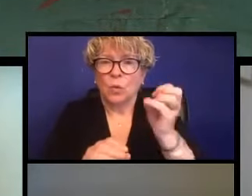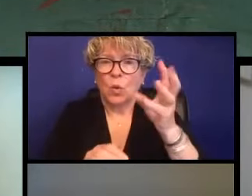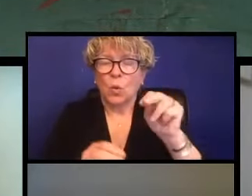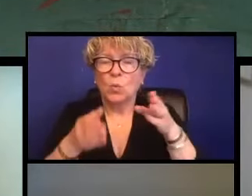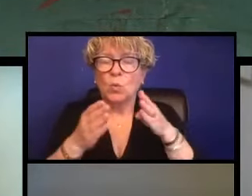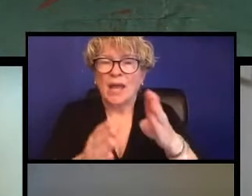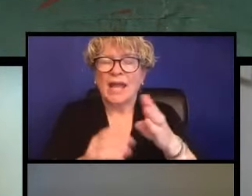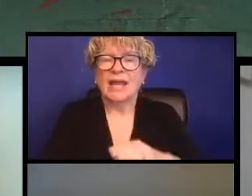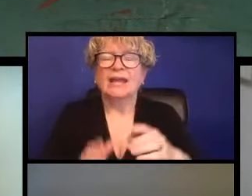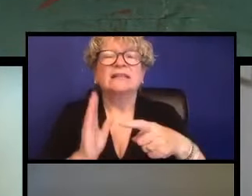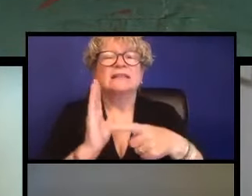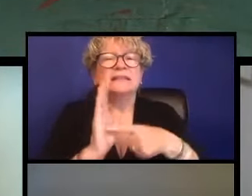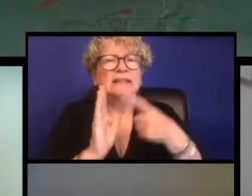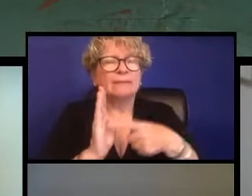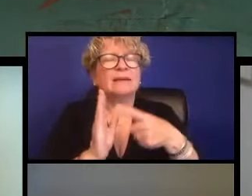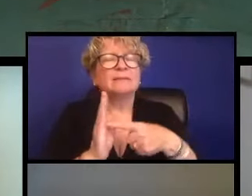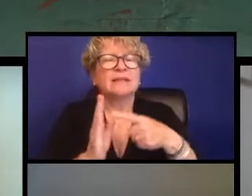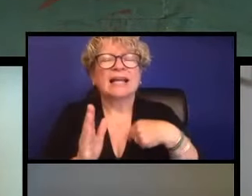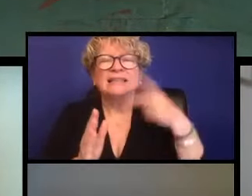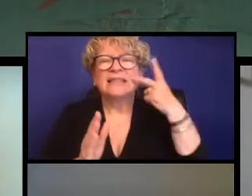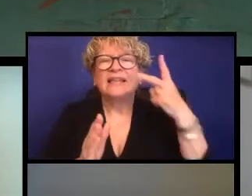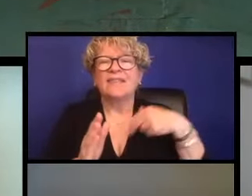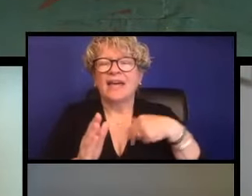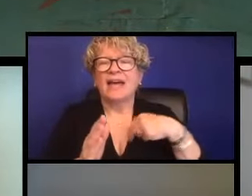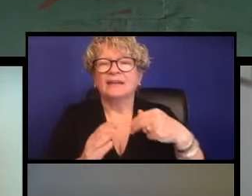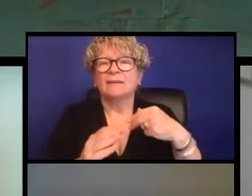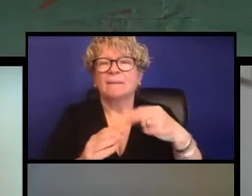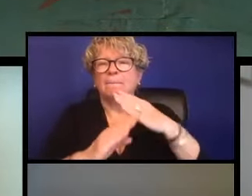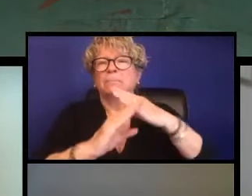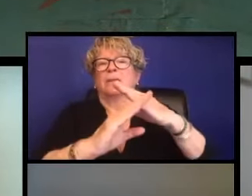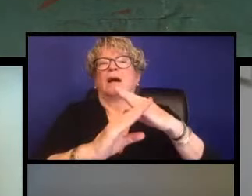sometimes holding submissions and writers back.